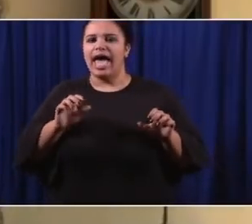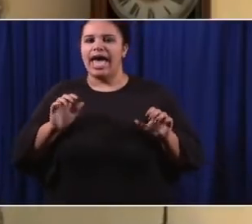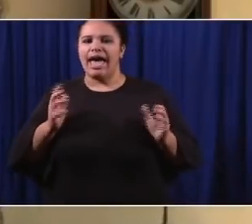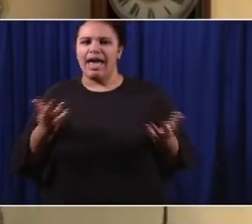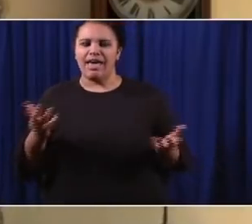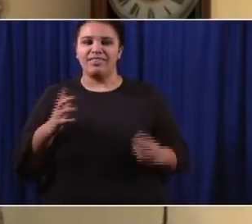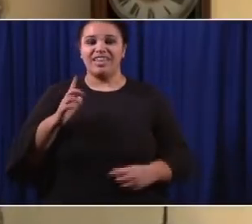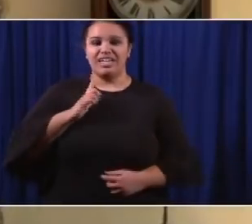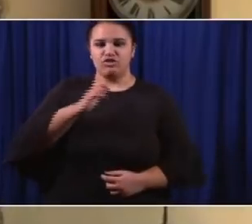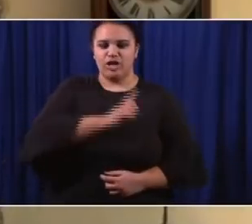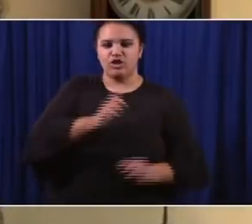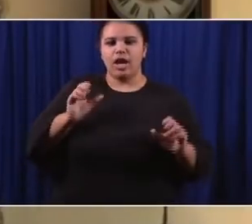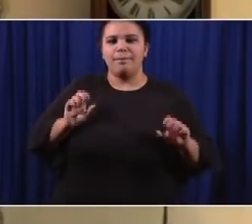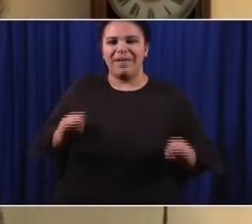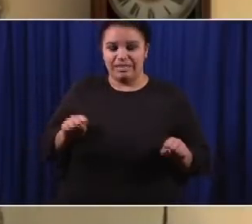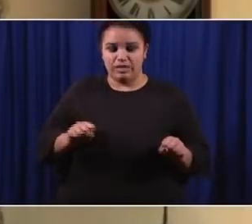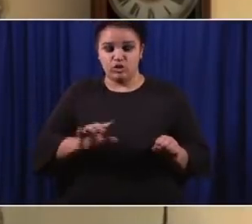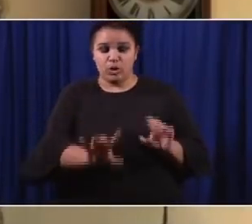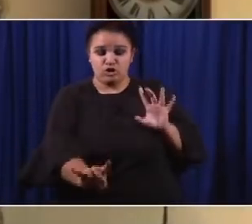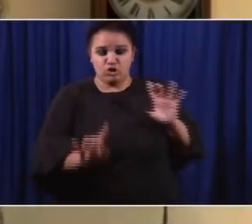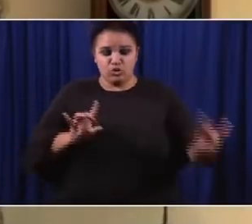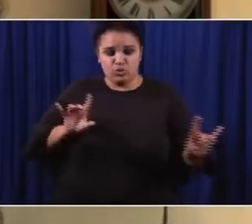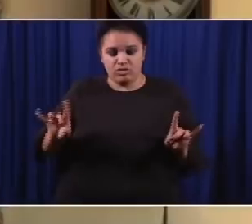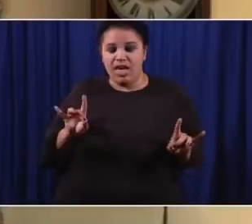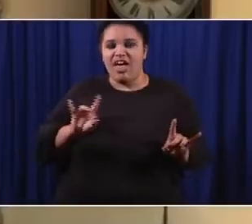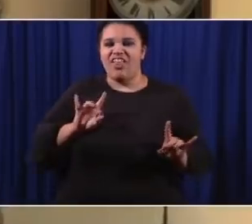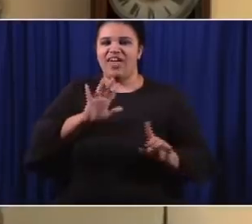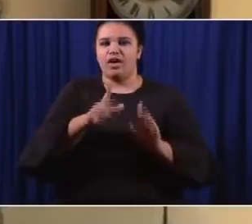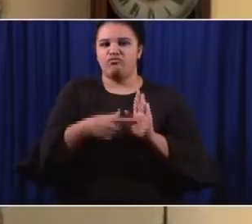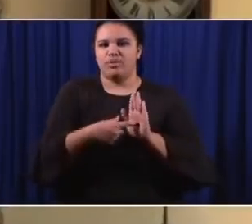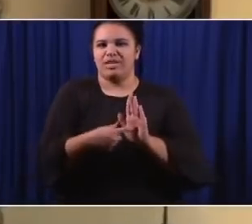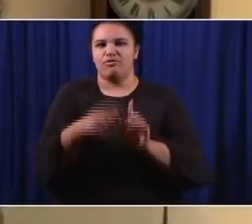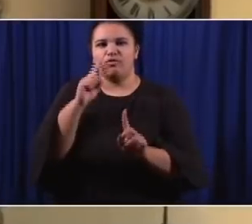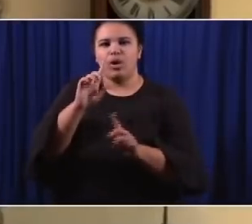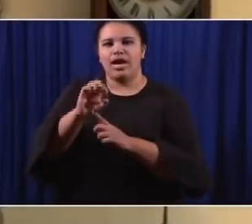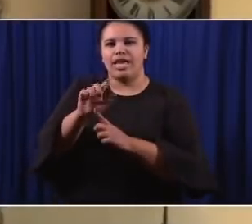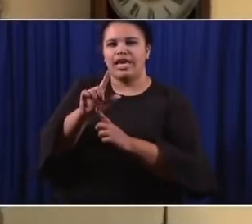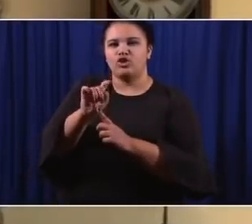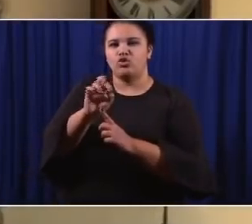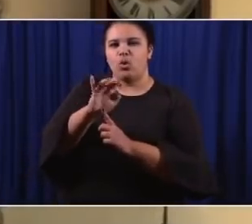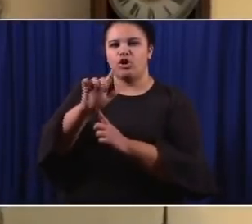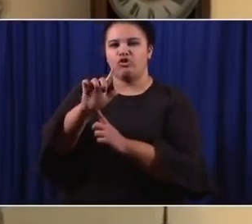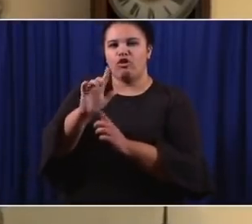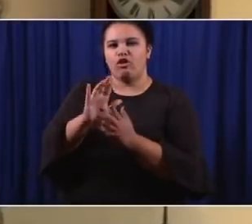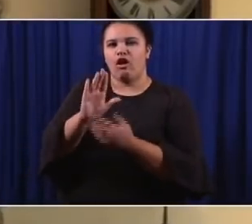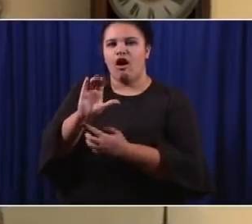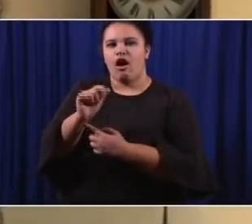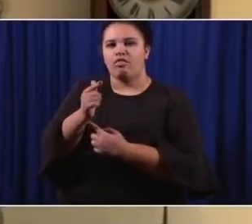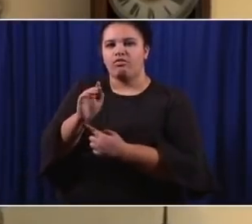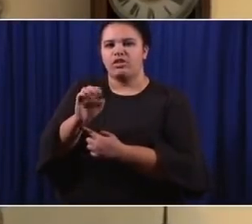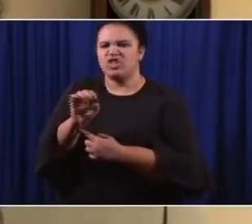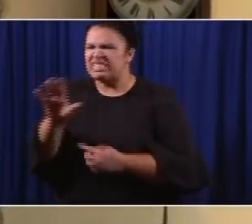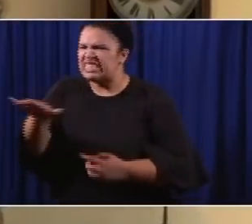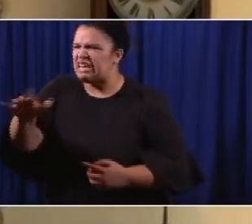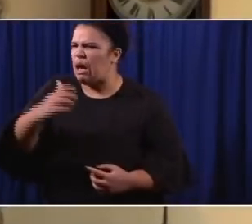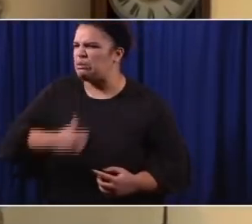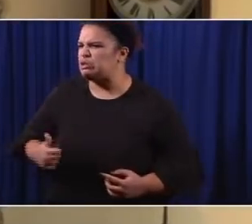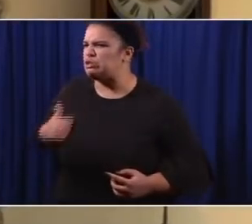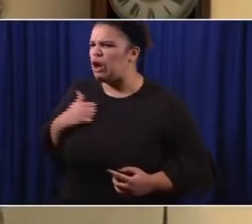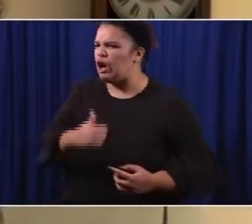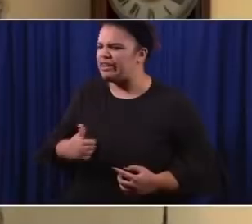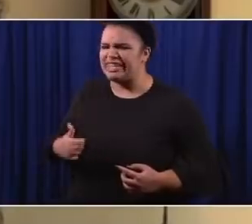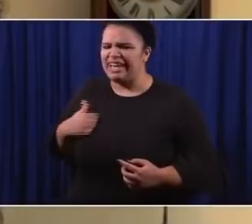directly choose electoral college members? Yeah, I'm getting some real feedback and other voices on your